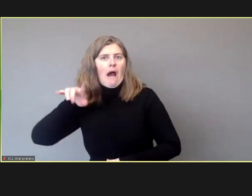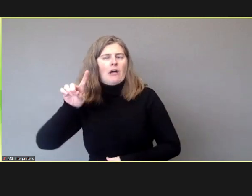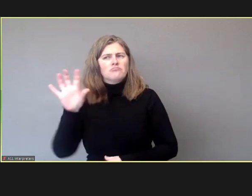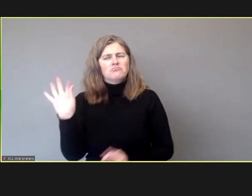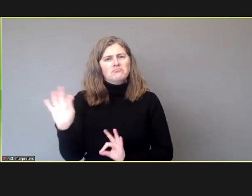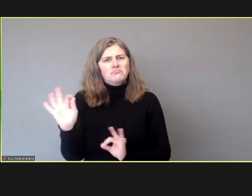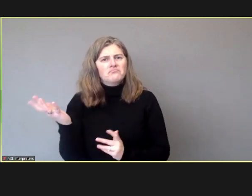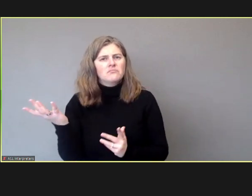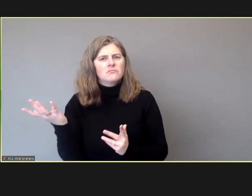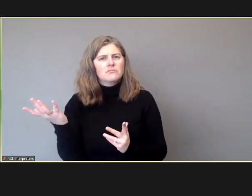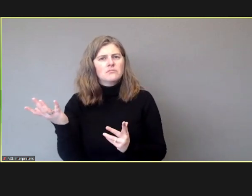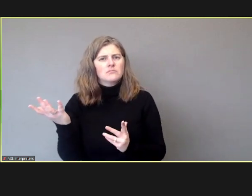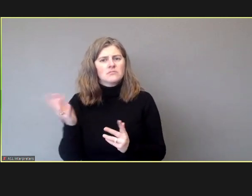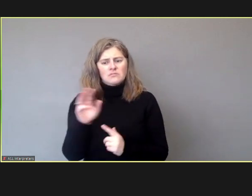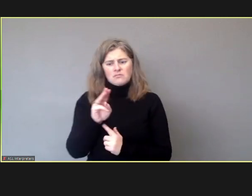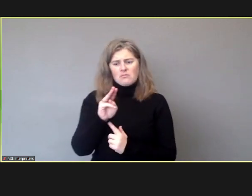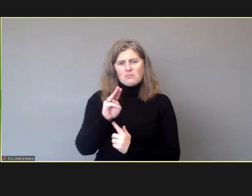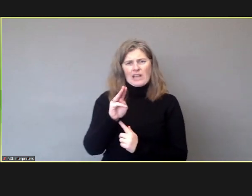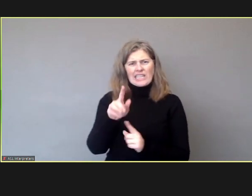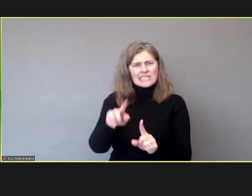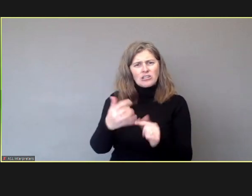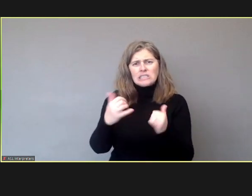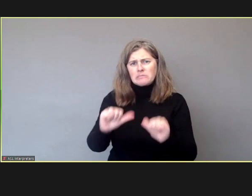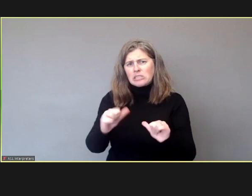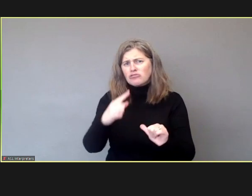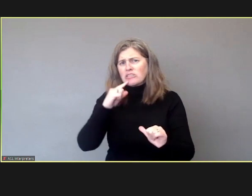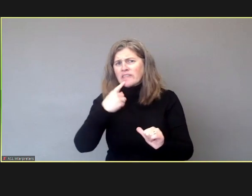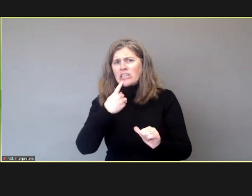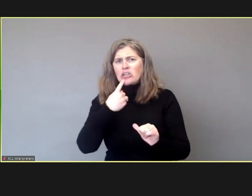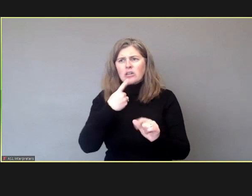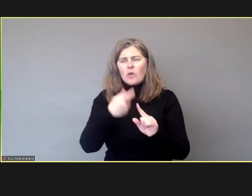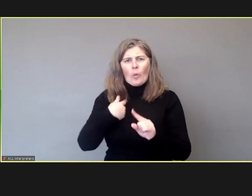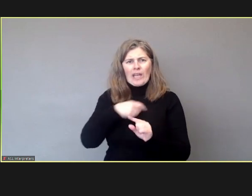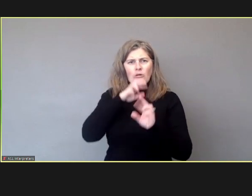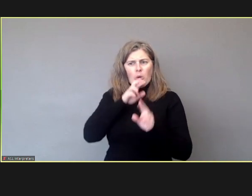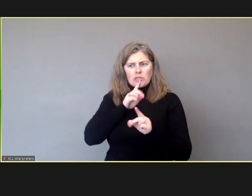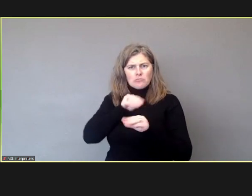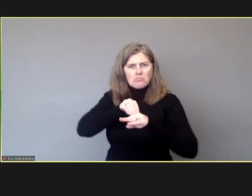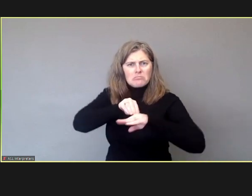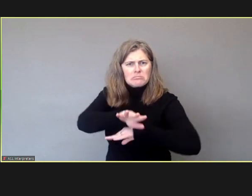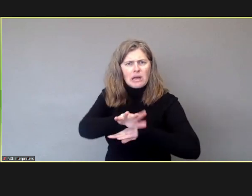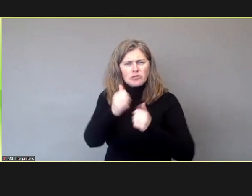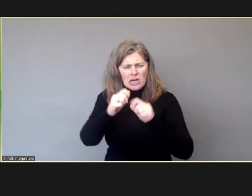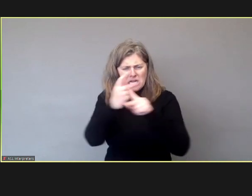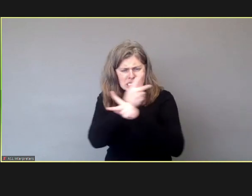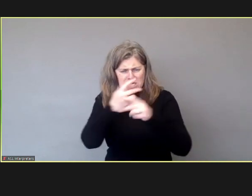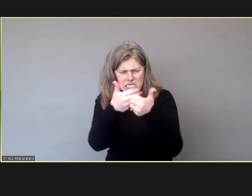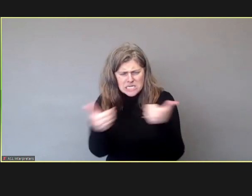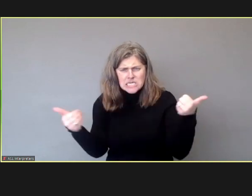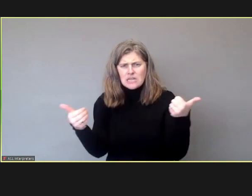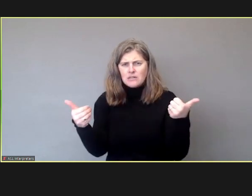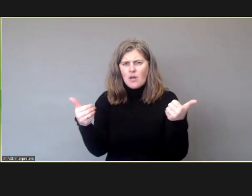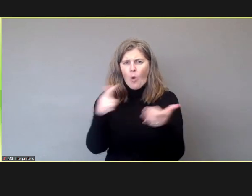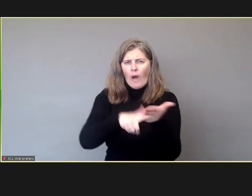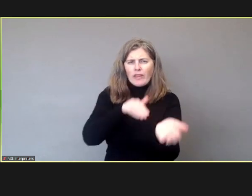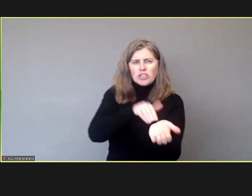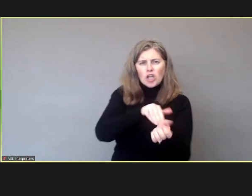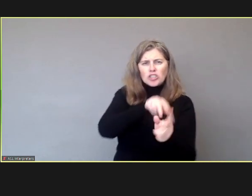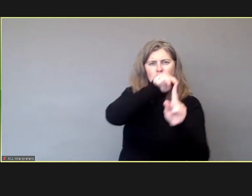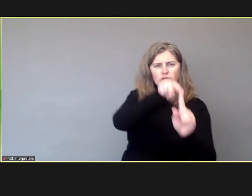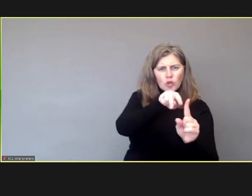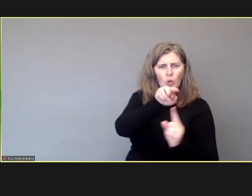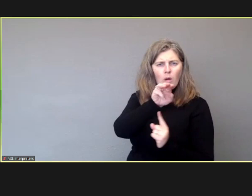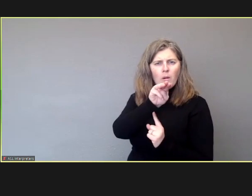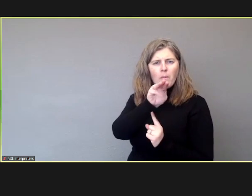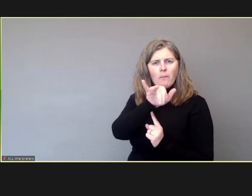very potentially severe infection from Omicron. So I'm trying to parse that out, the difference between the clinical mild and the